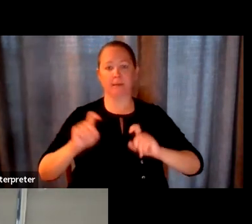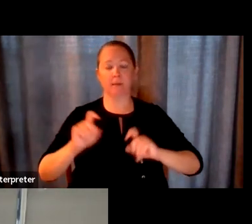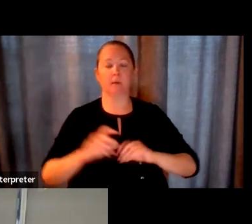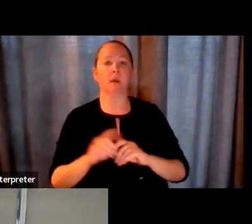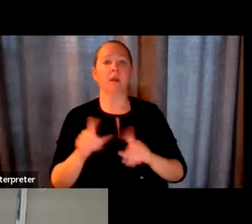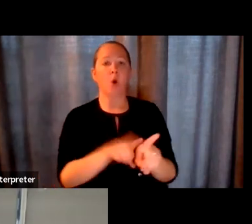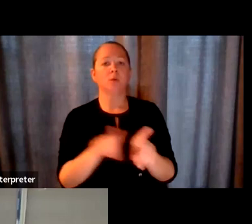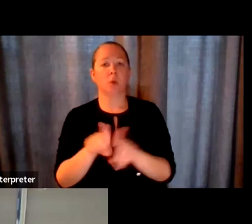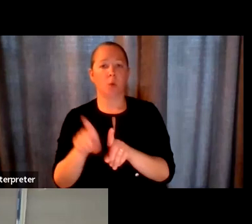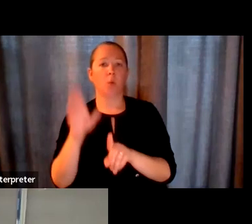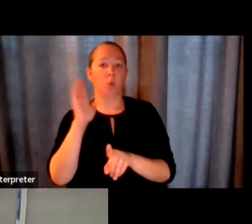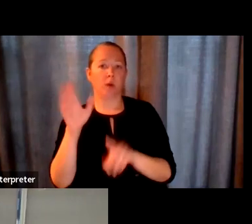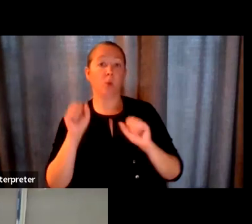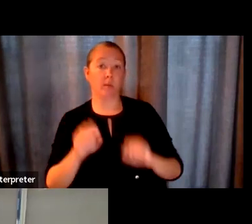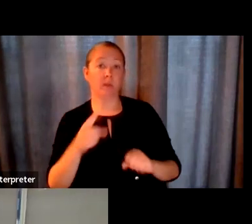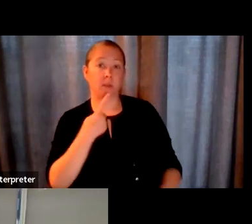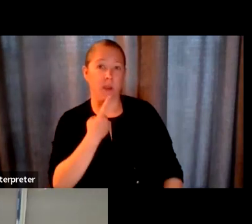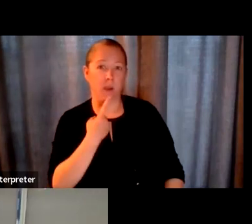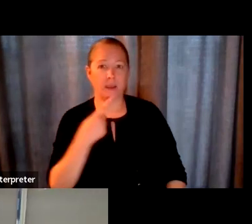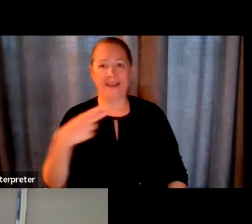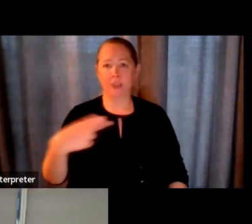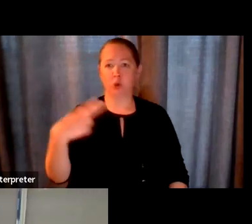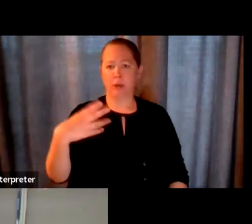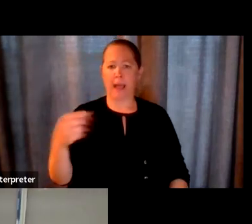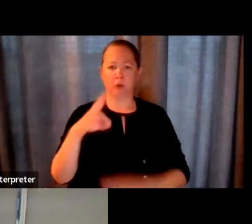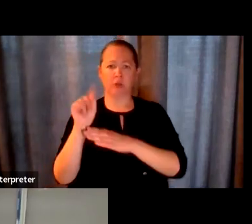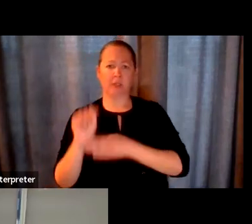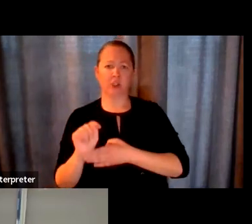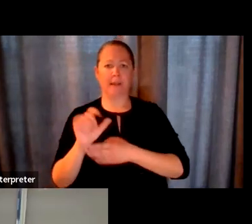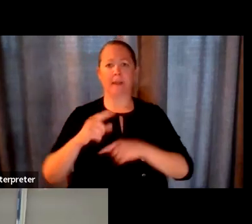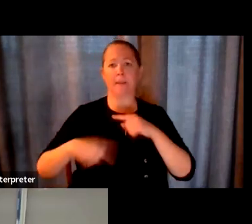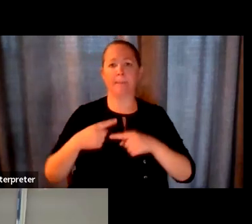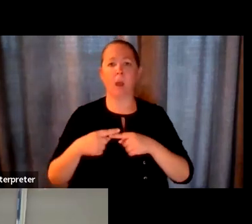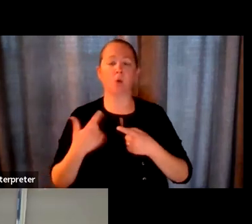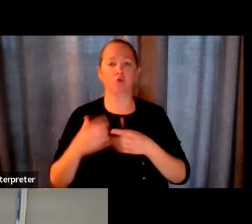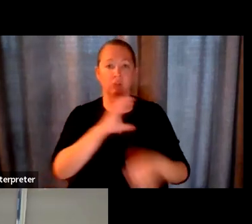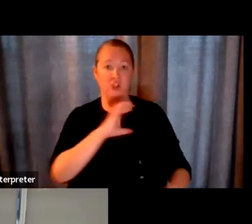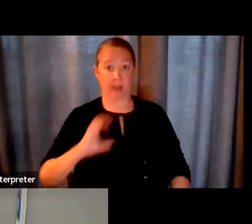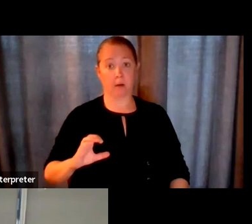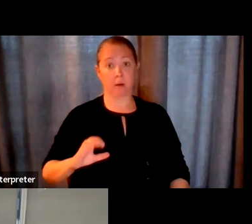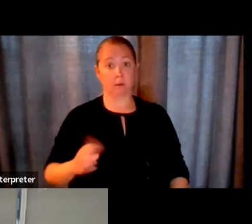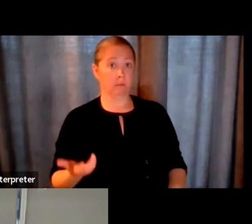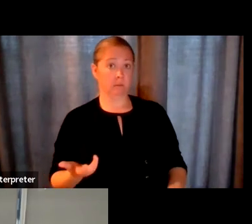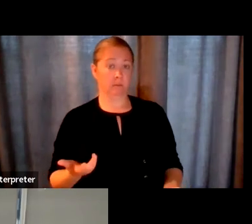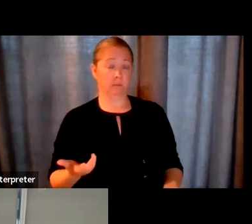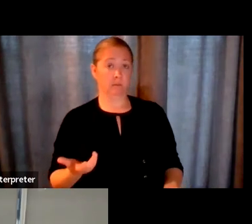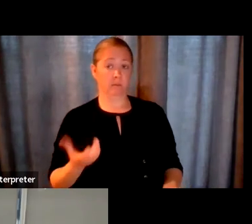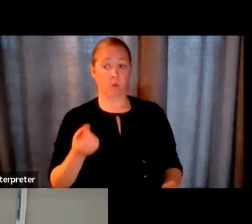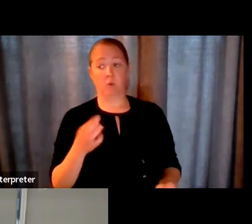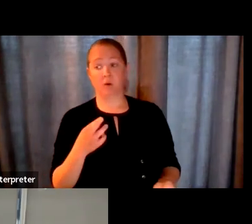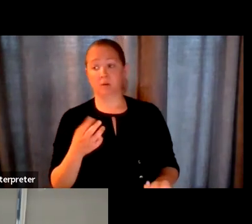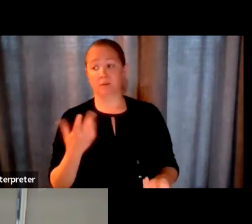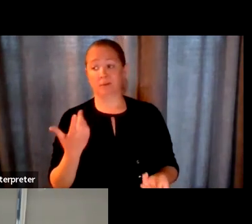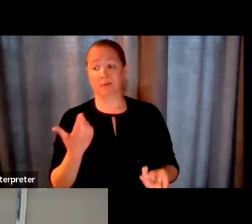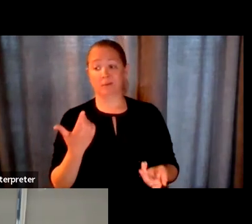will also probably say that history and tradition is about Christianity, or it's one step away from saying